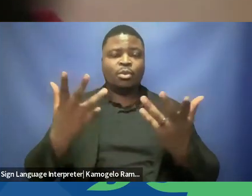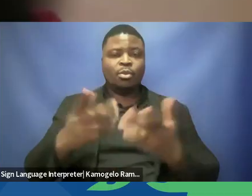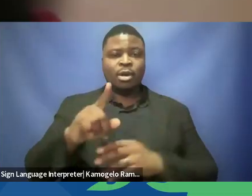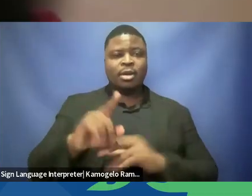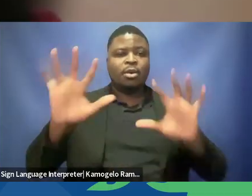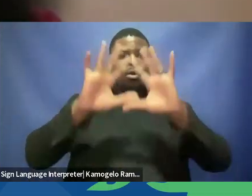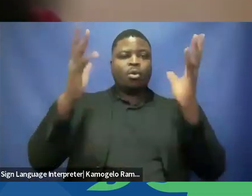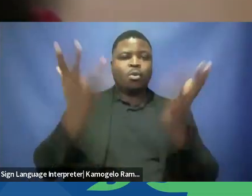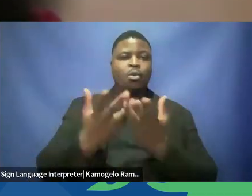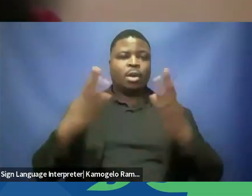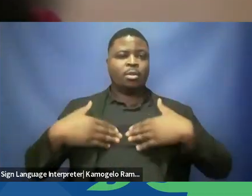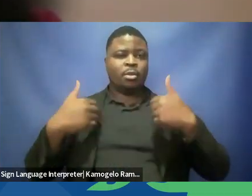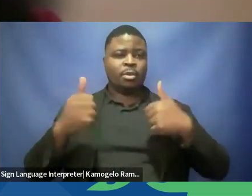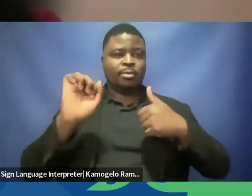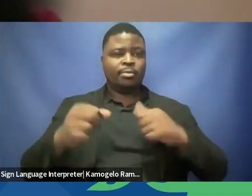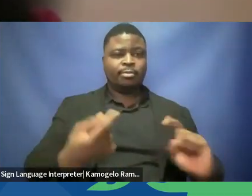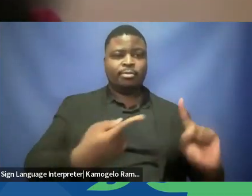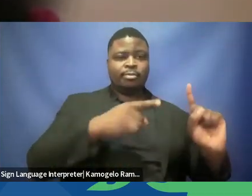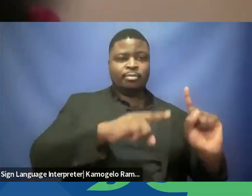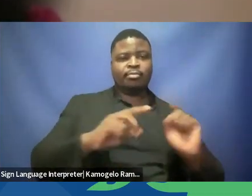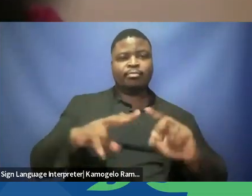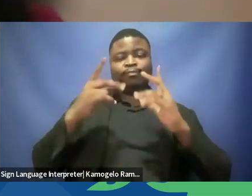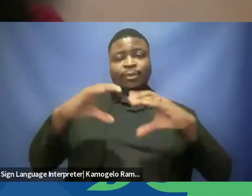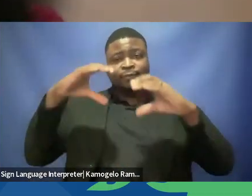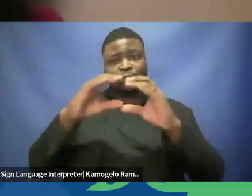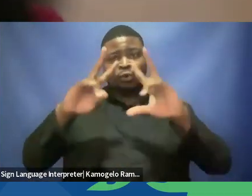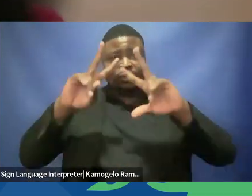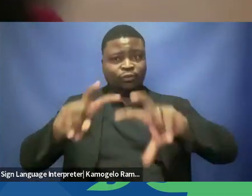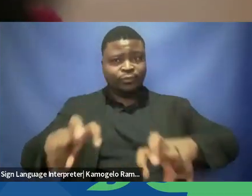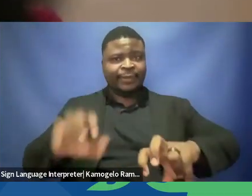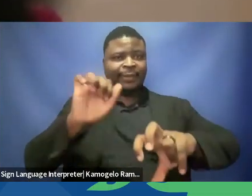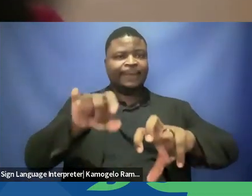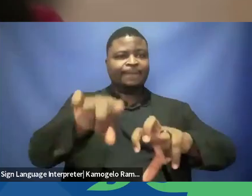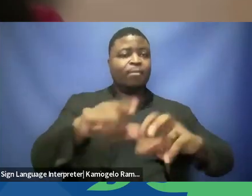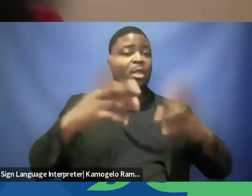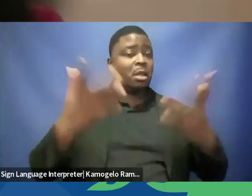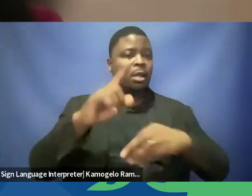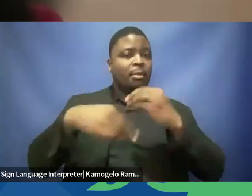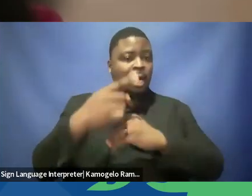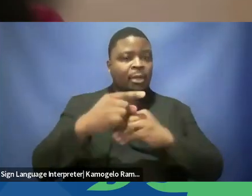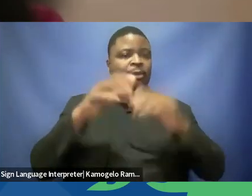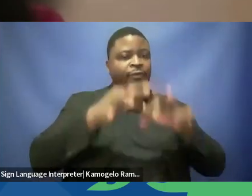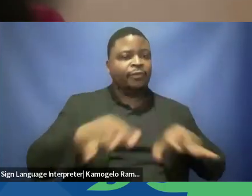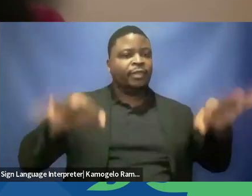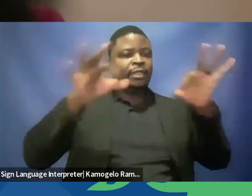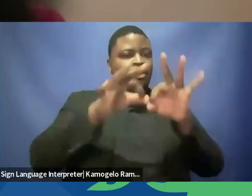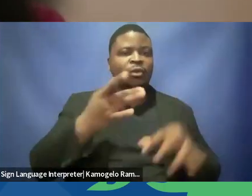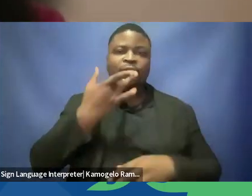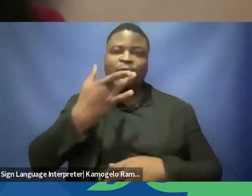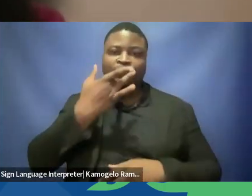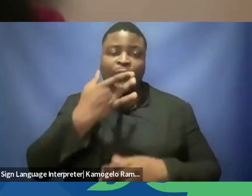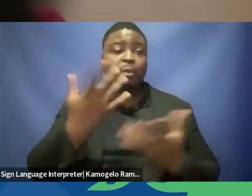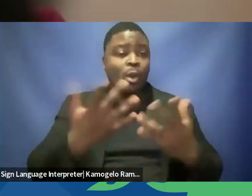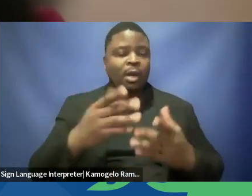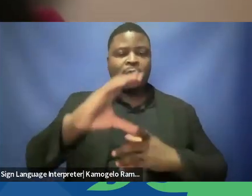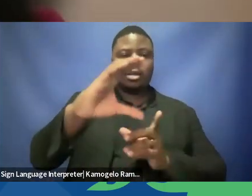be presenting on research or focus group that was done around value and preference of chemsex